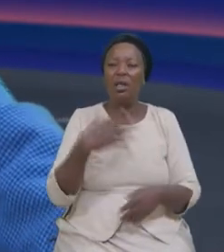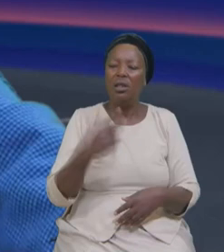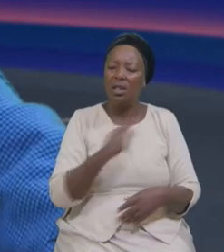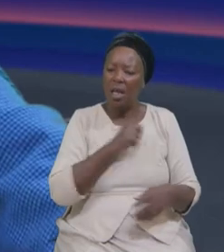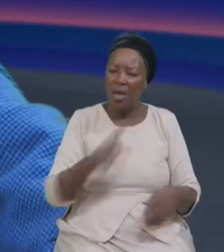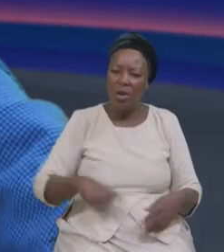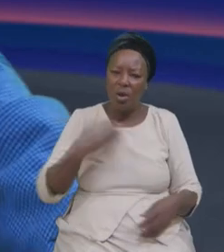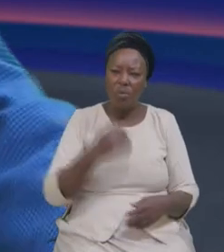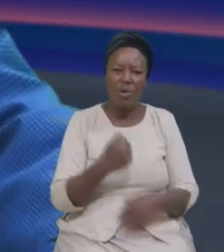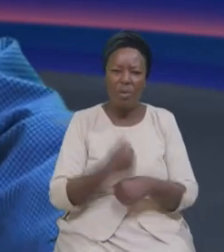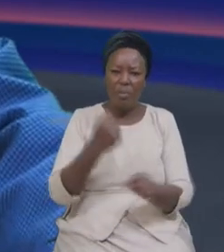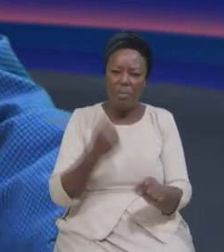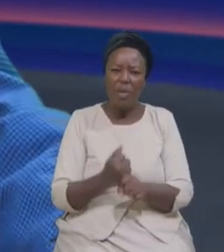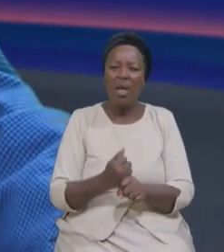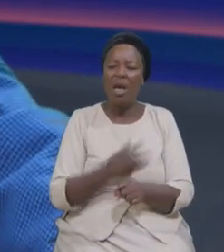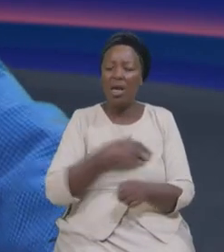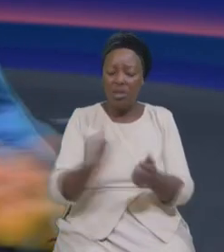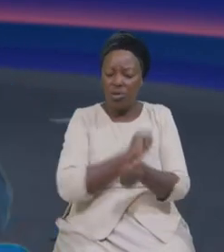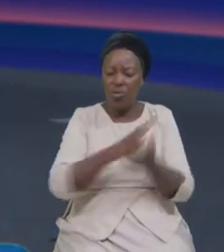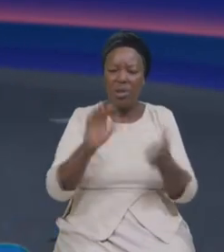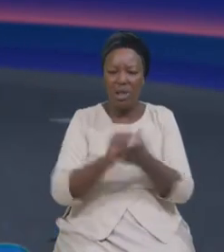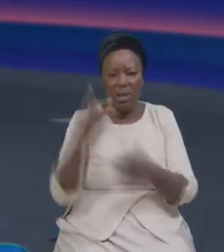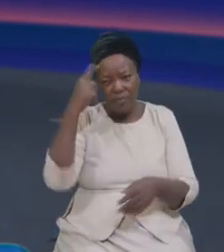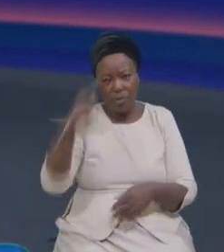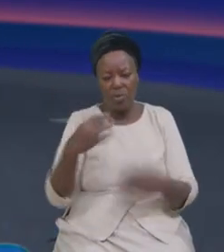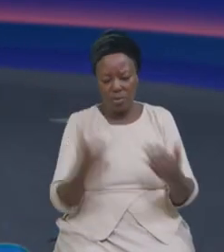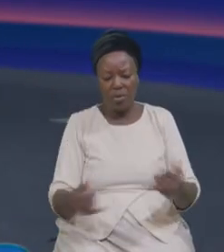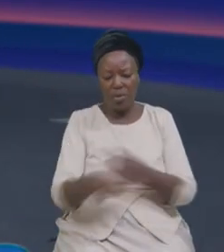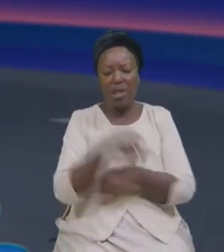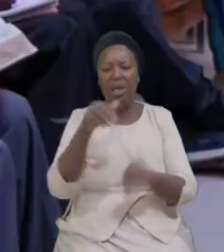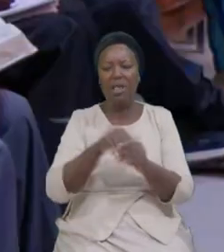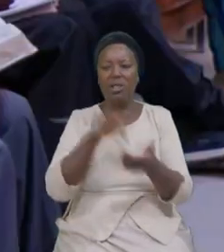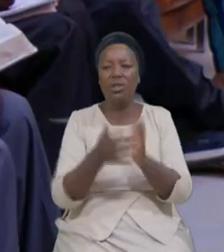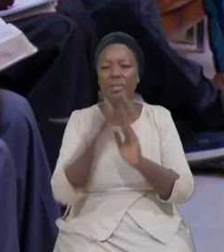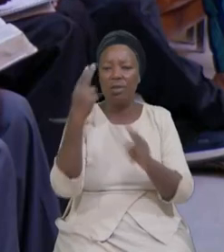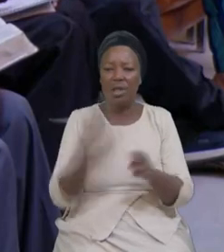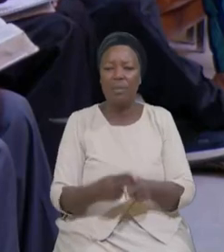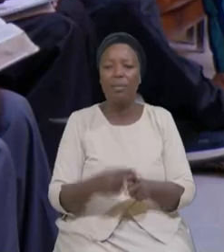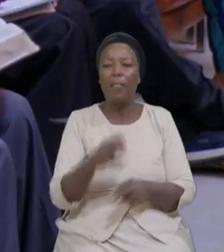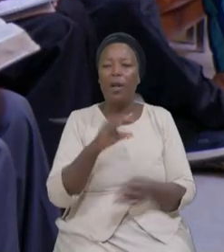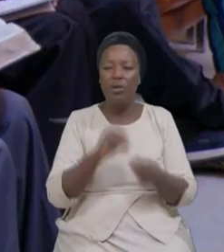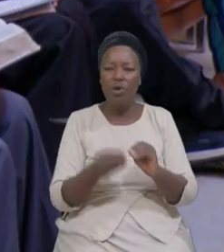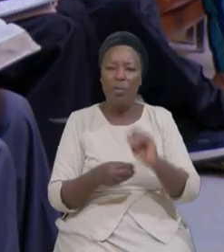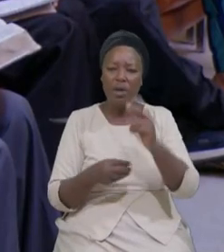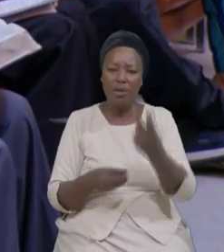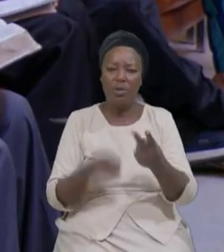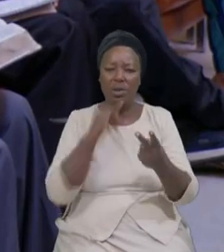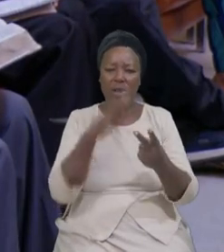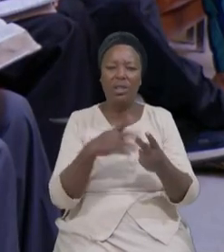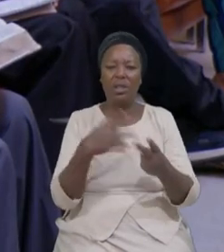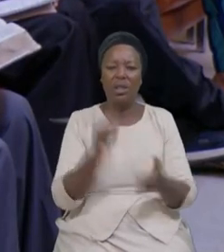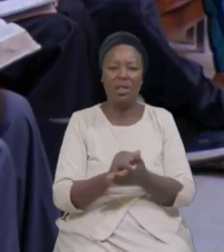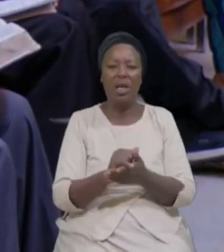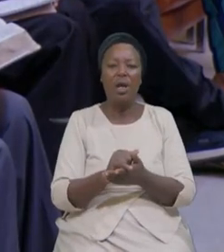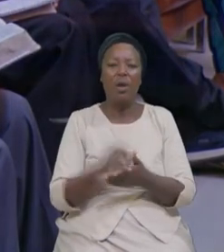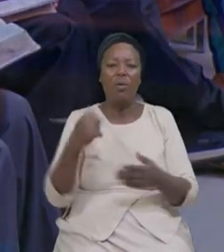get rid of that thing even today in Jesus' name. Number two, we have bondage